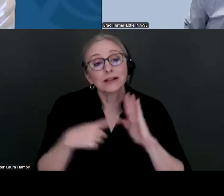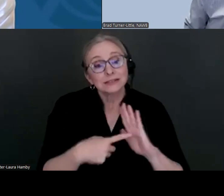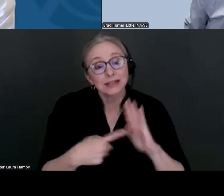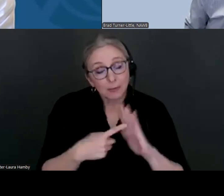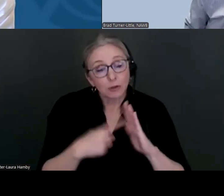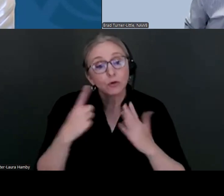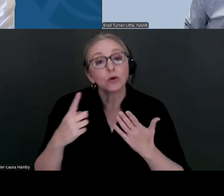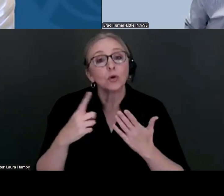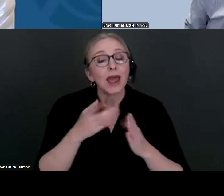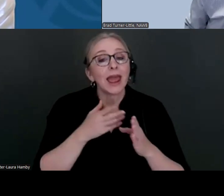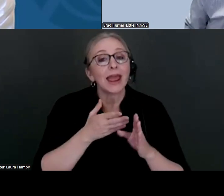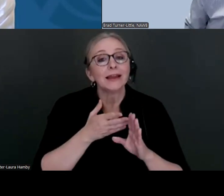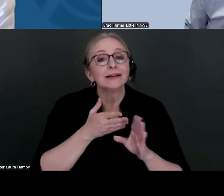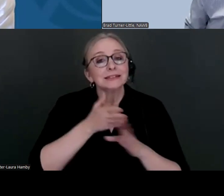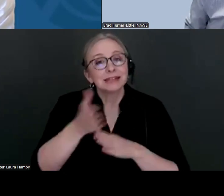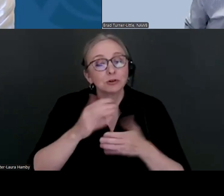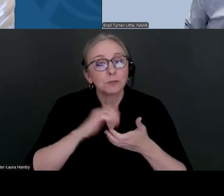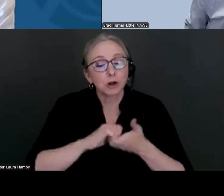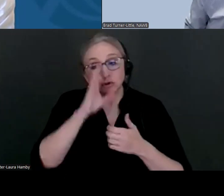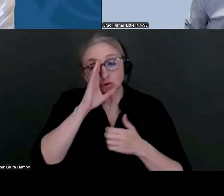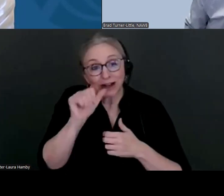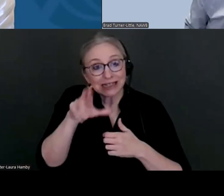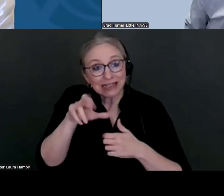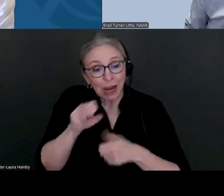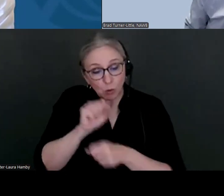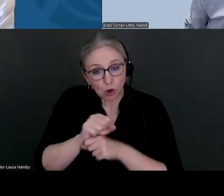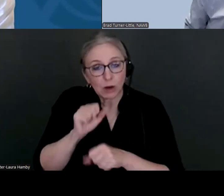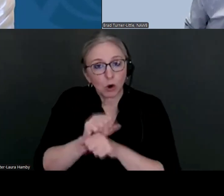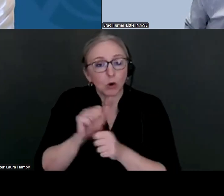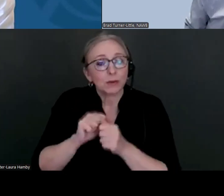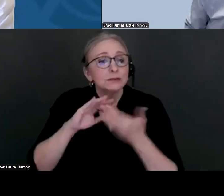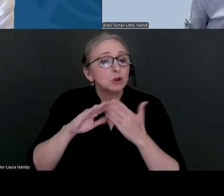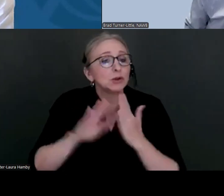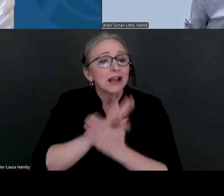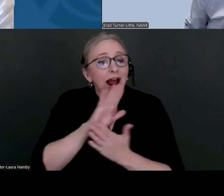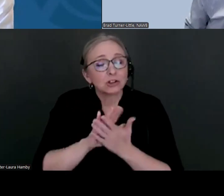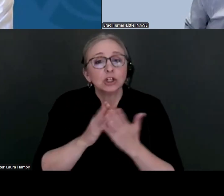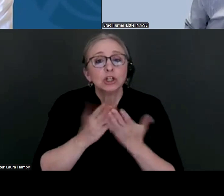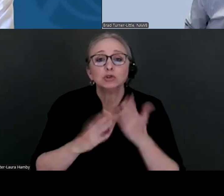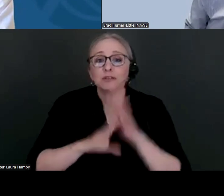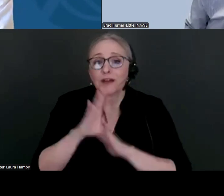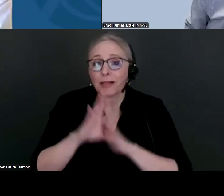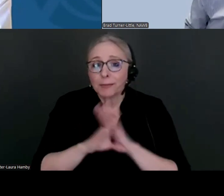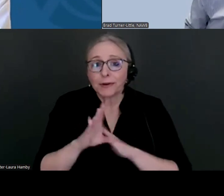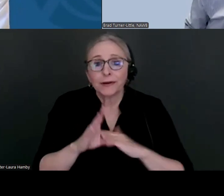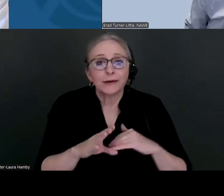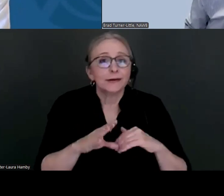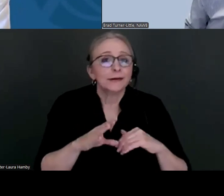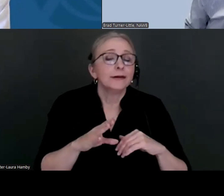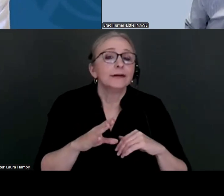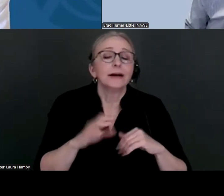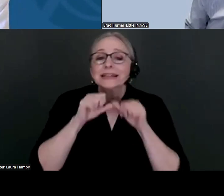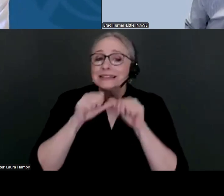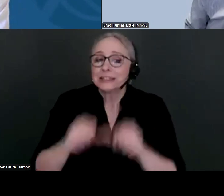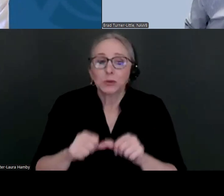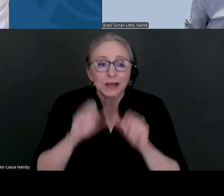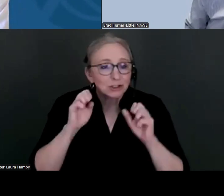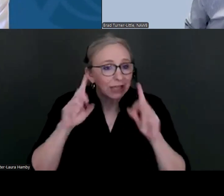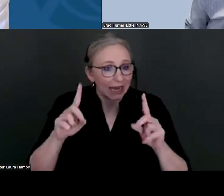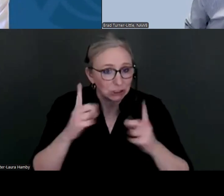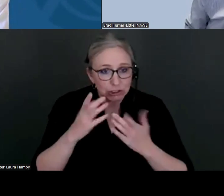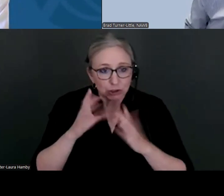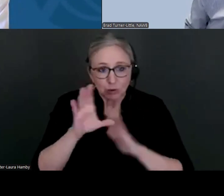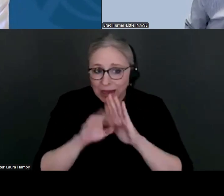sector partnership, direct care workforce partners can work with community colleges to potentially develop a continuing education